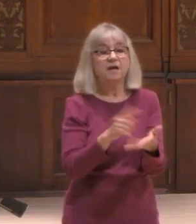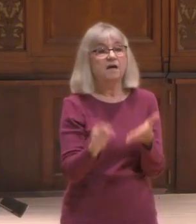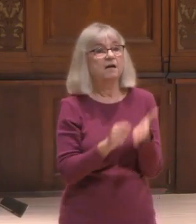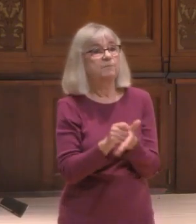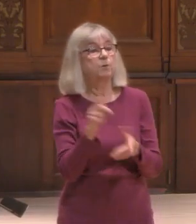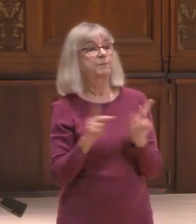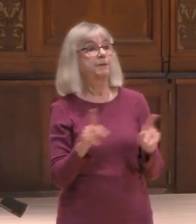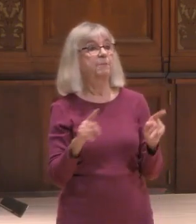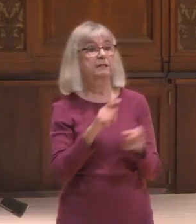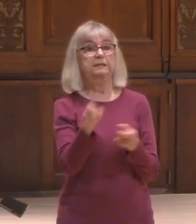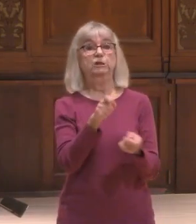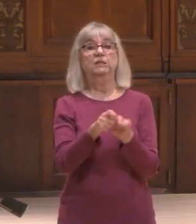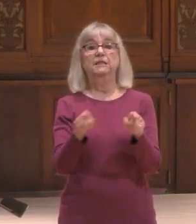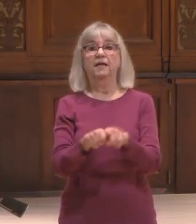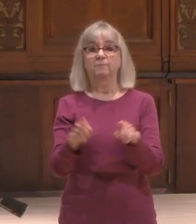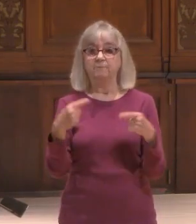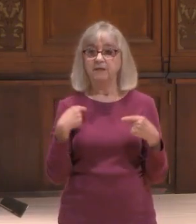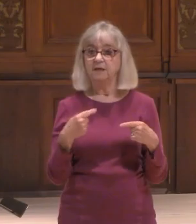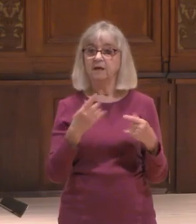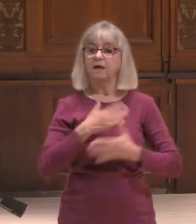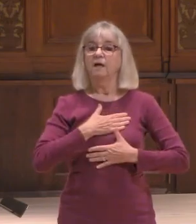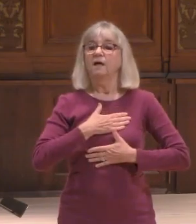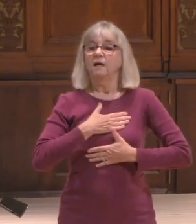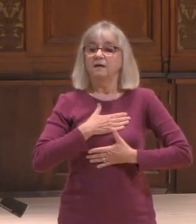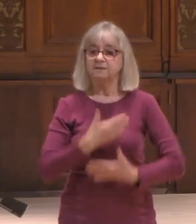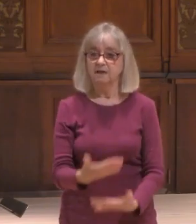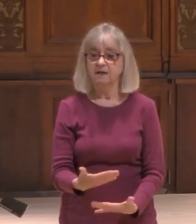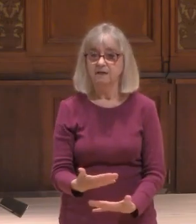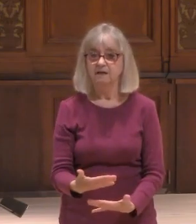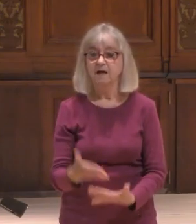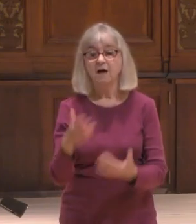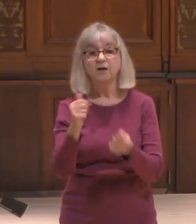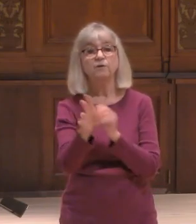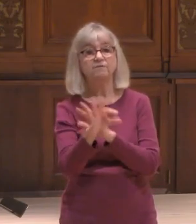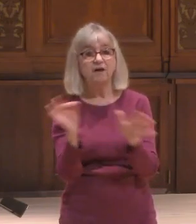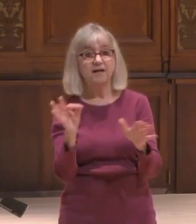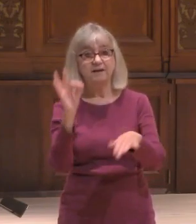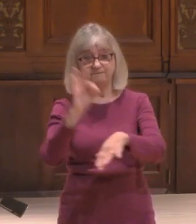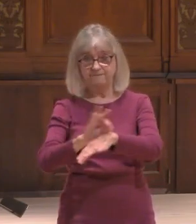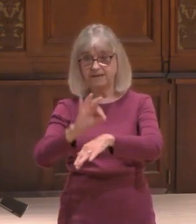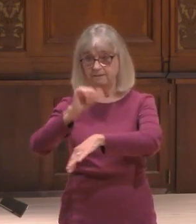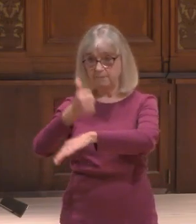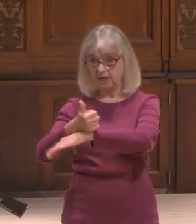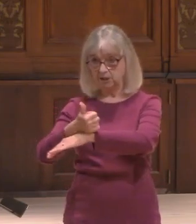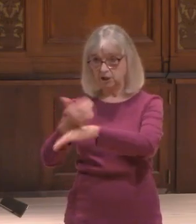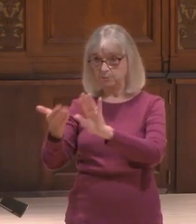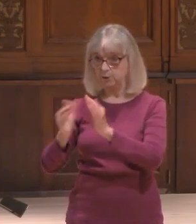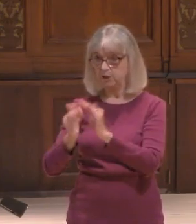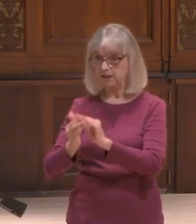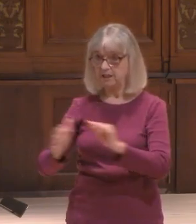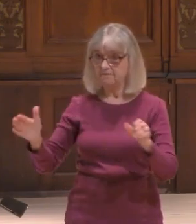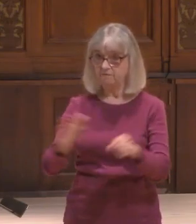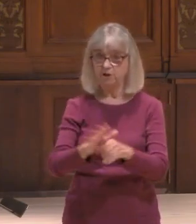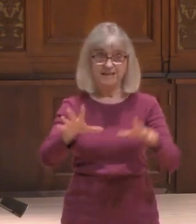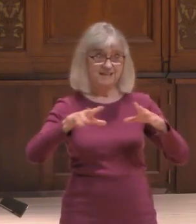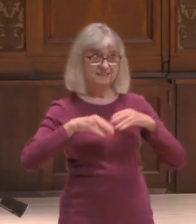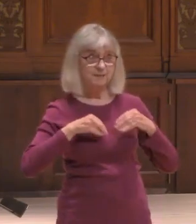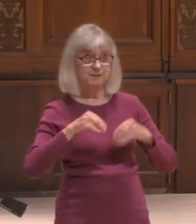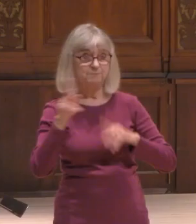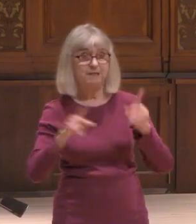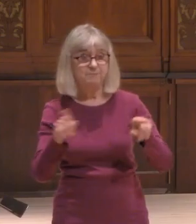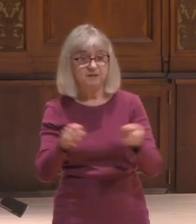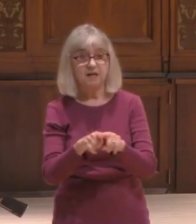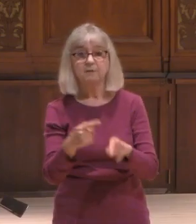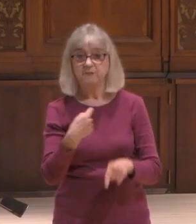breath. I exhaled a sigh of relief. I found a faith-based community that fully accepted those just like